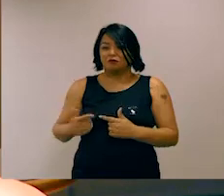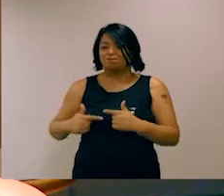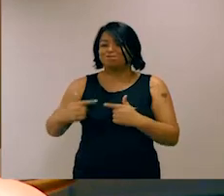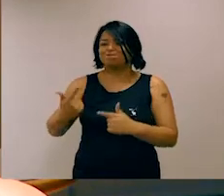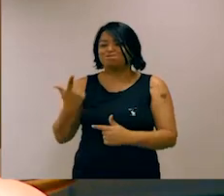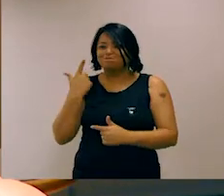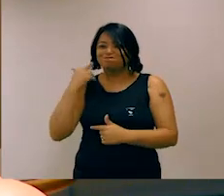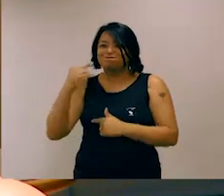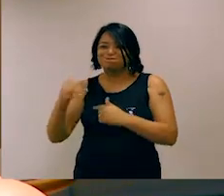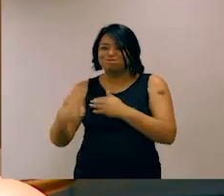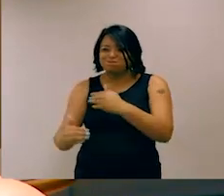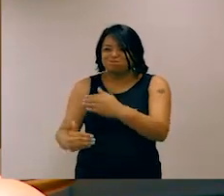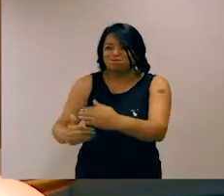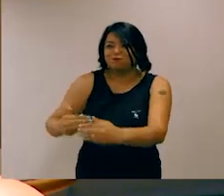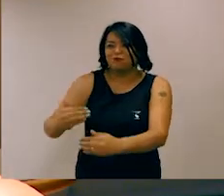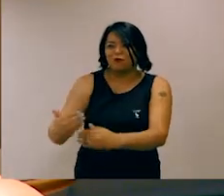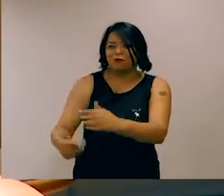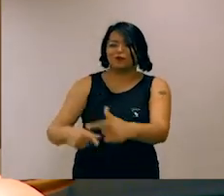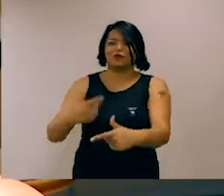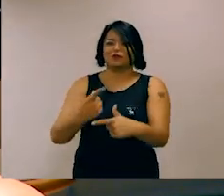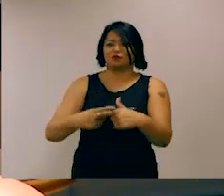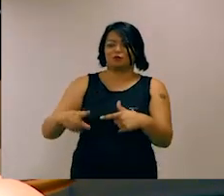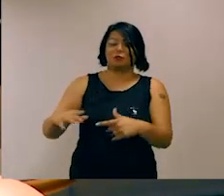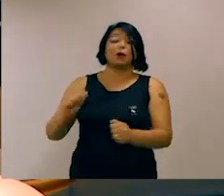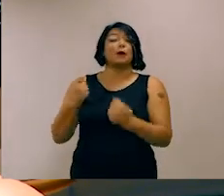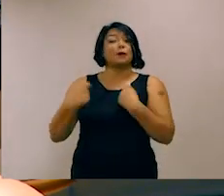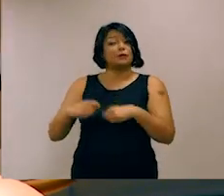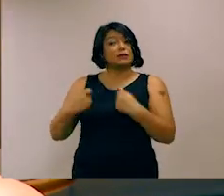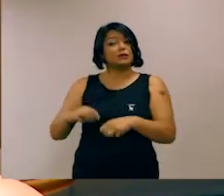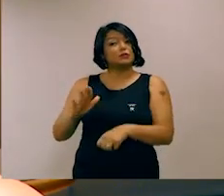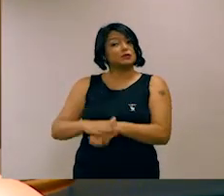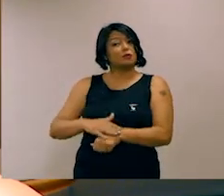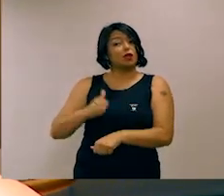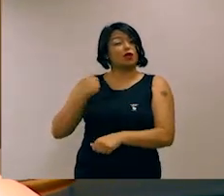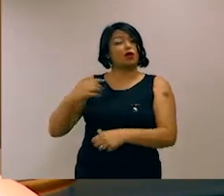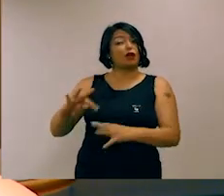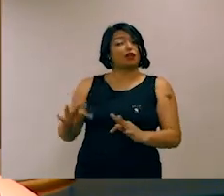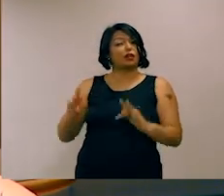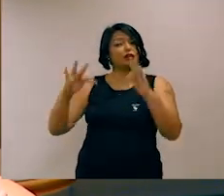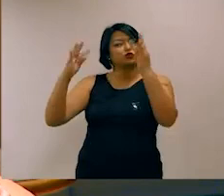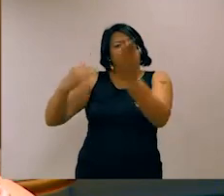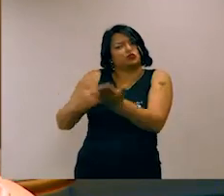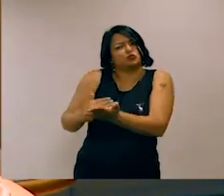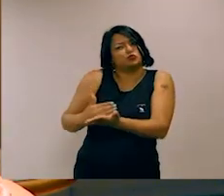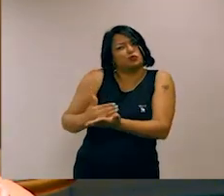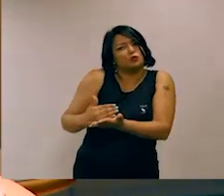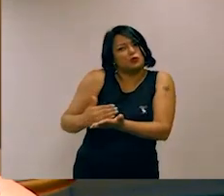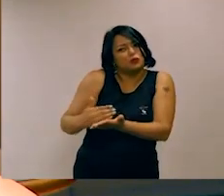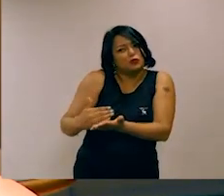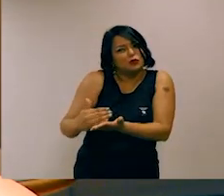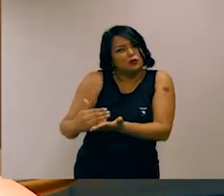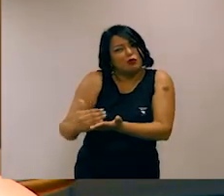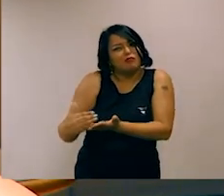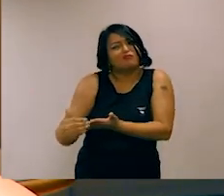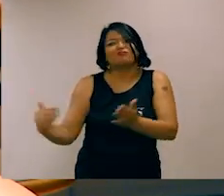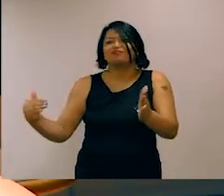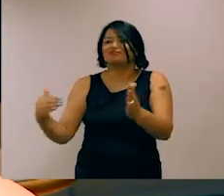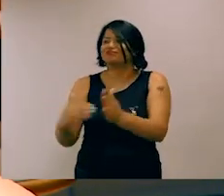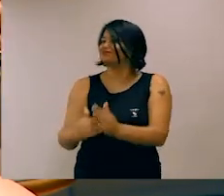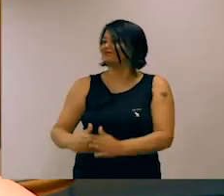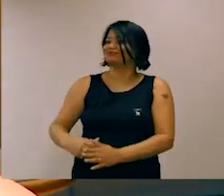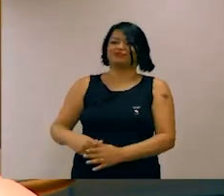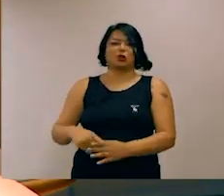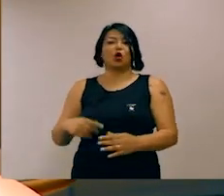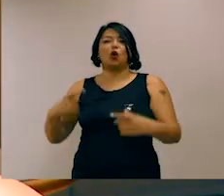really can help. And I really think that this is one point where we need to go. And maybe the other is to understand how we can